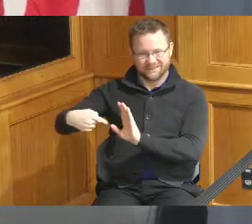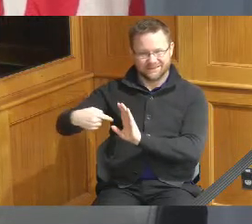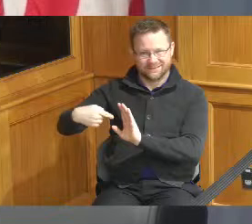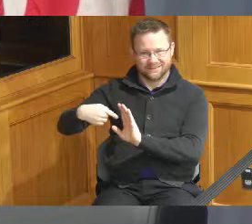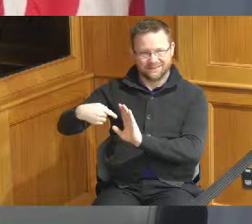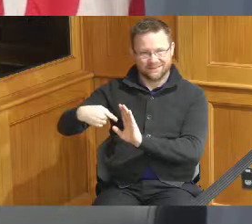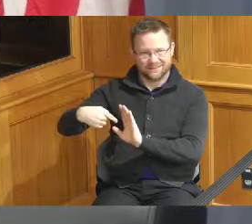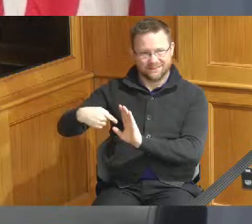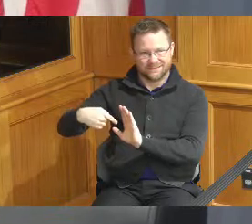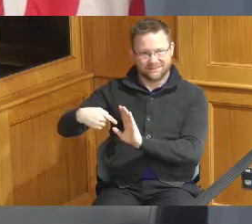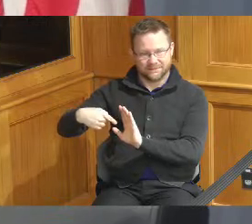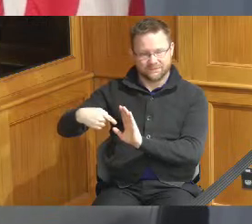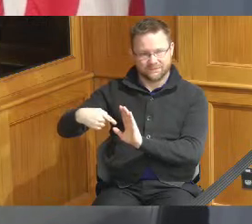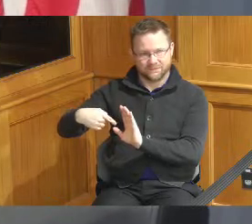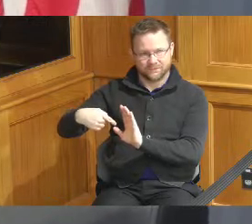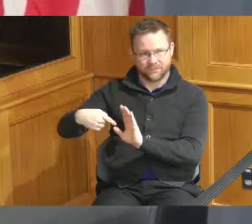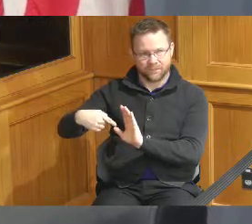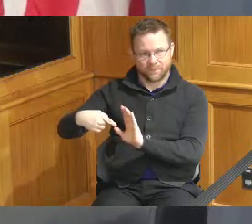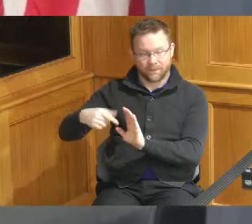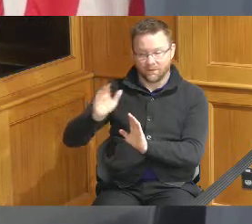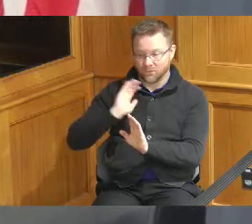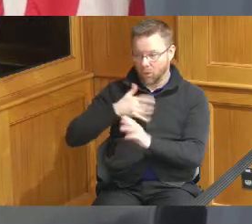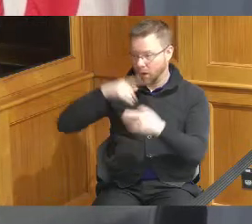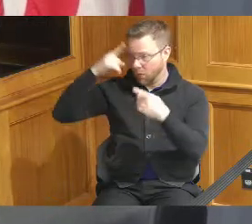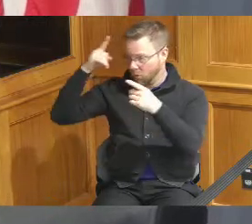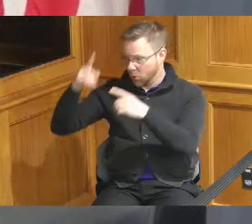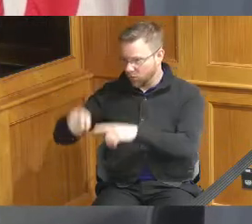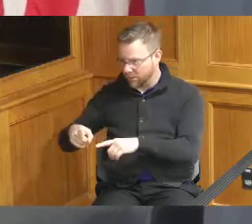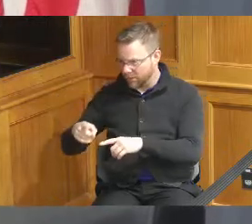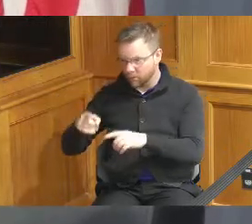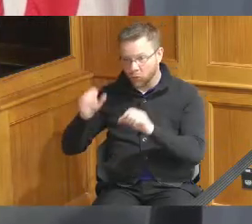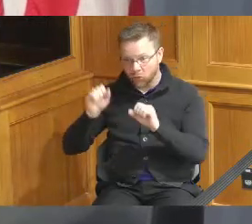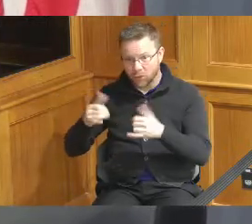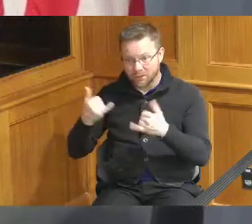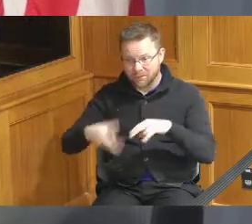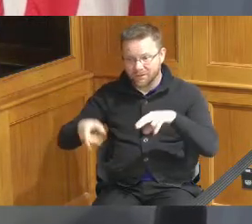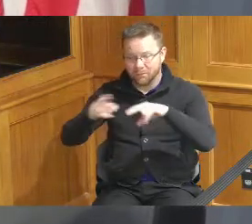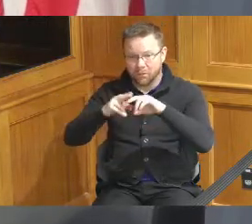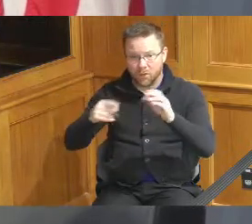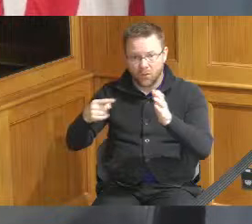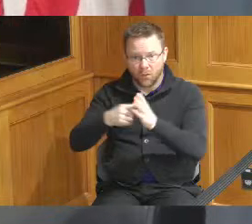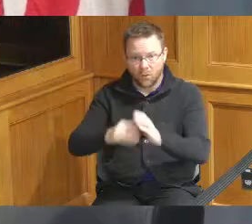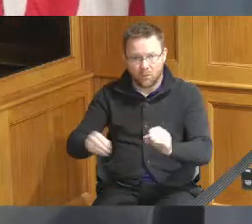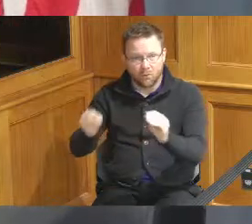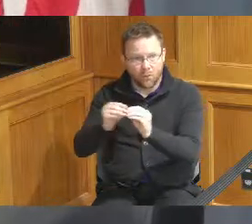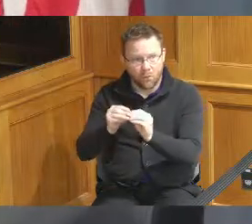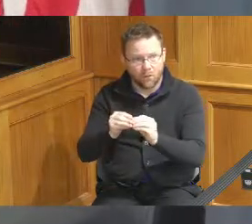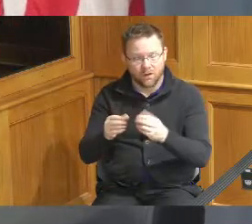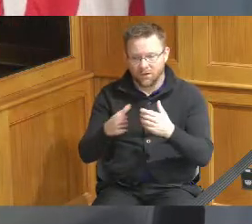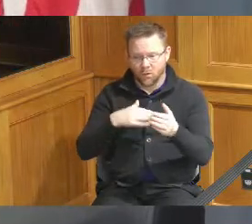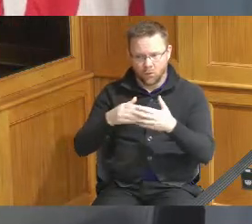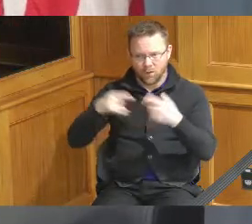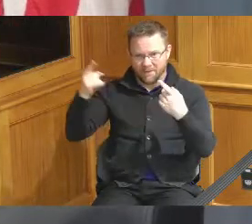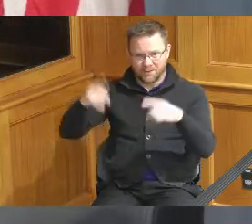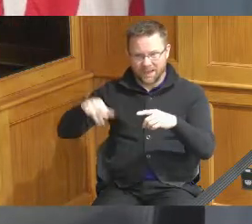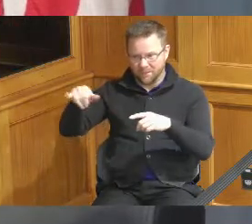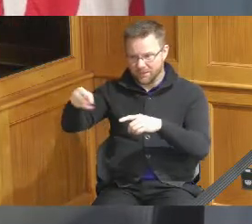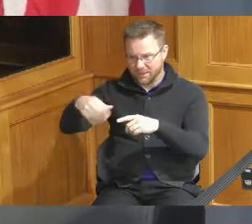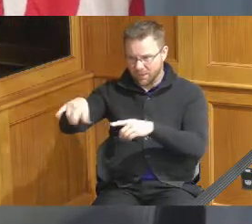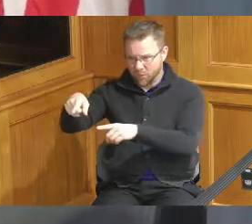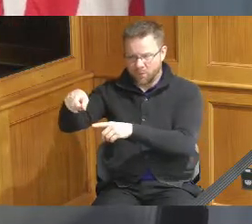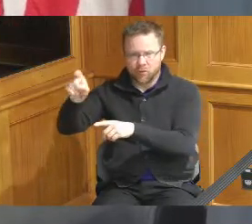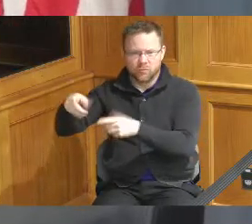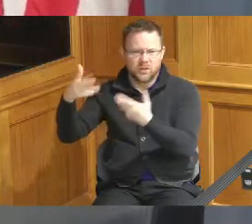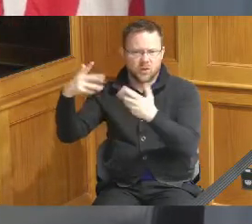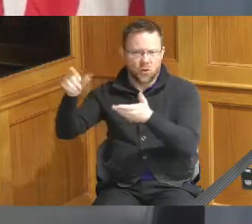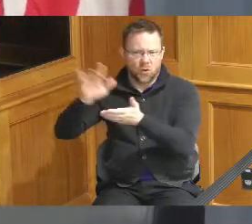that in the deal, we won't owe any more money. Like, that should already be paid. Like, whatever's gonna happen over there should already be paid for. It